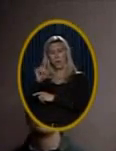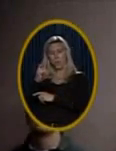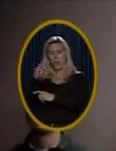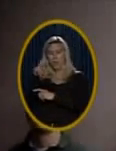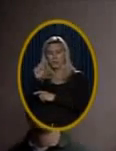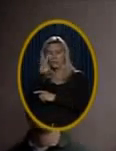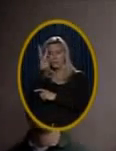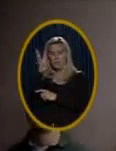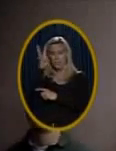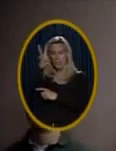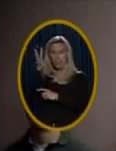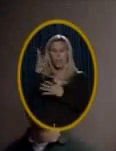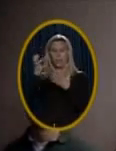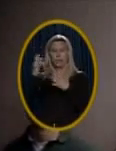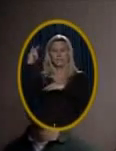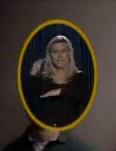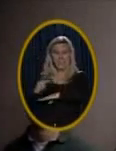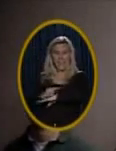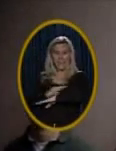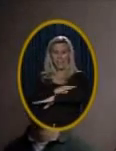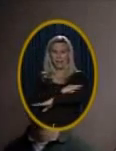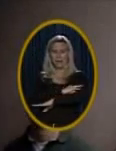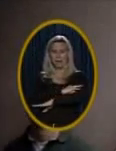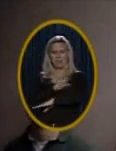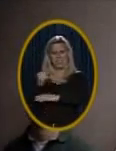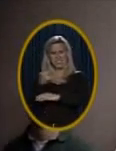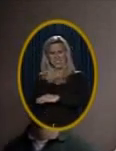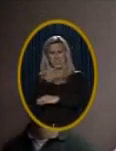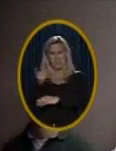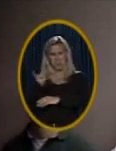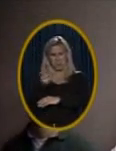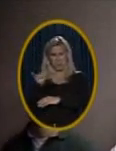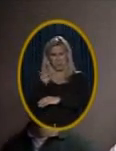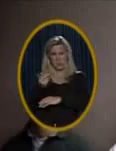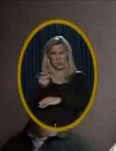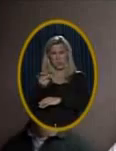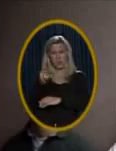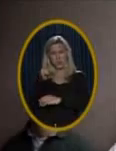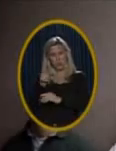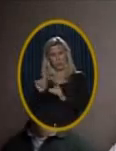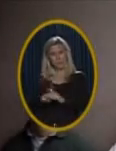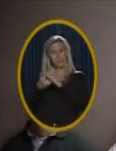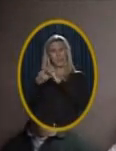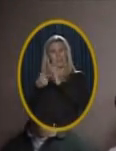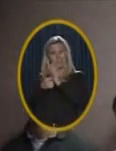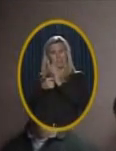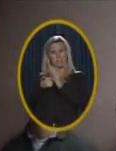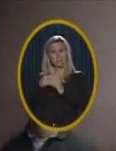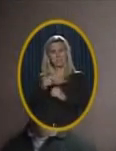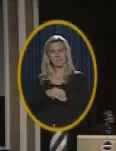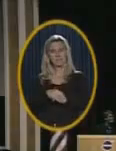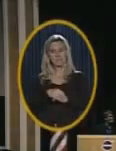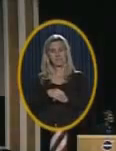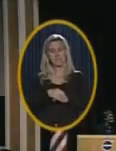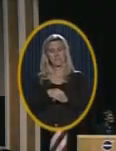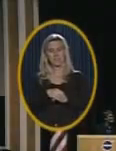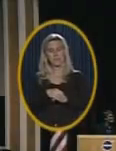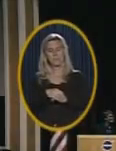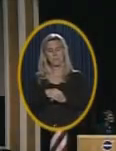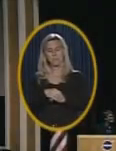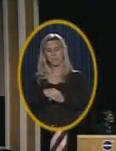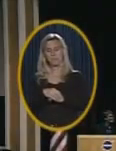you know, landing like airplanes after all this time. Is that kind of disappointing after pioneering this? You won't try that, John?